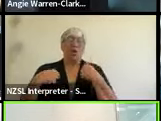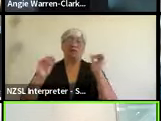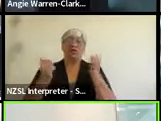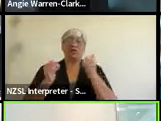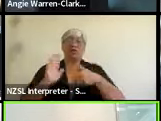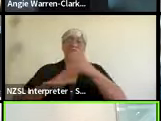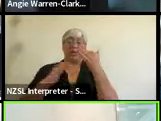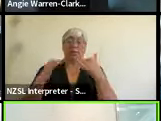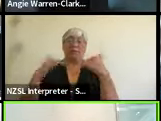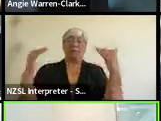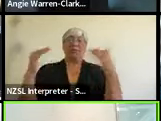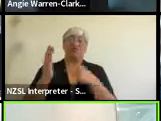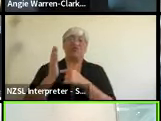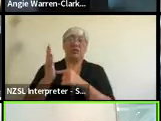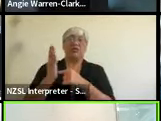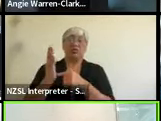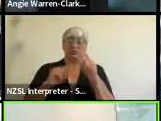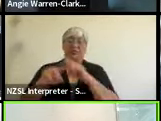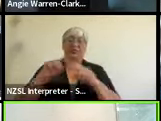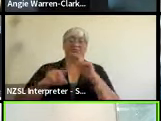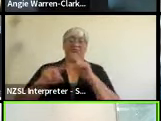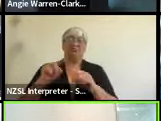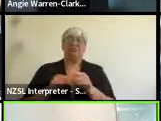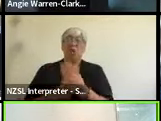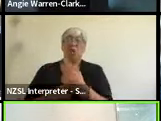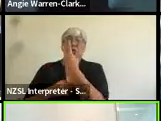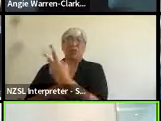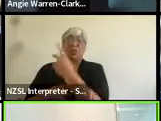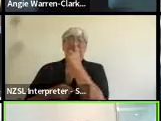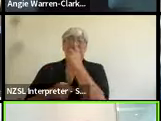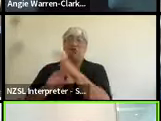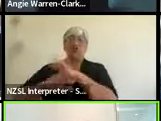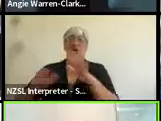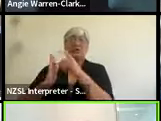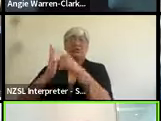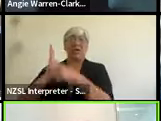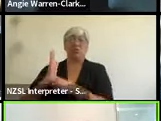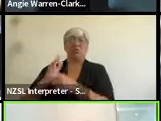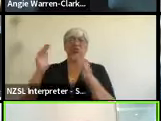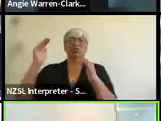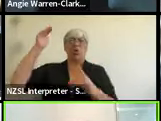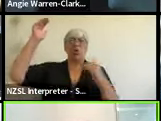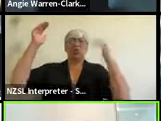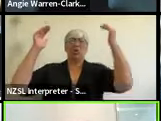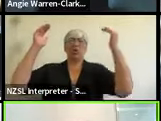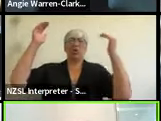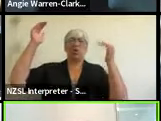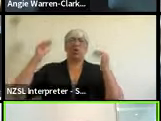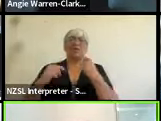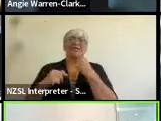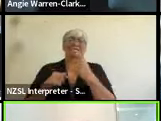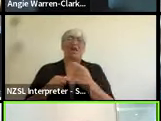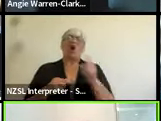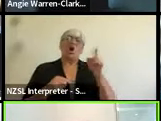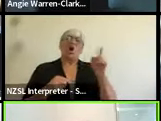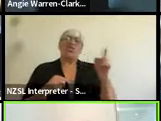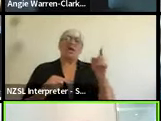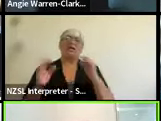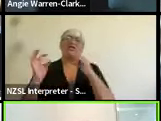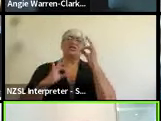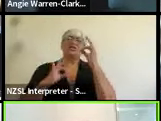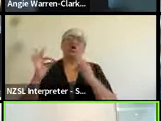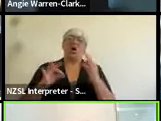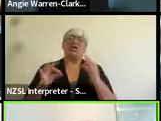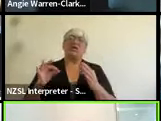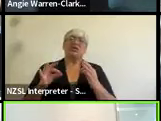meeting where two able-bodied men who are quite tall said that they deliberately designed bus routes so that people got 10,000